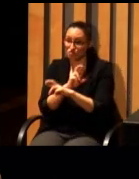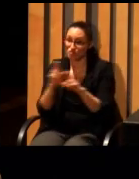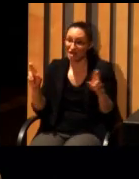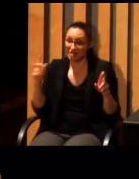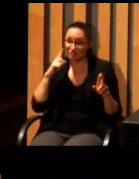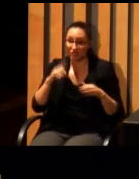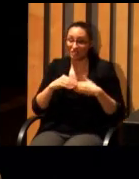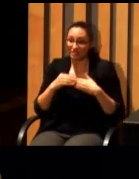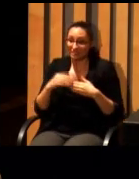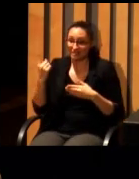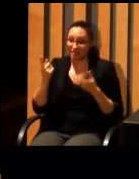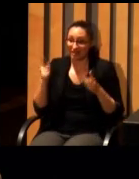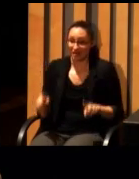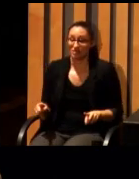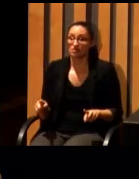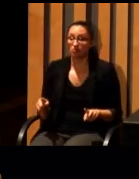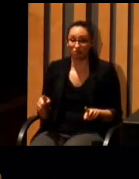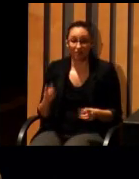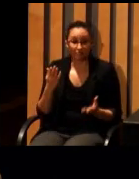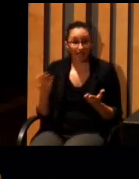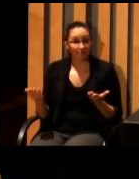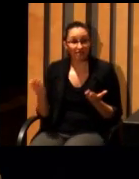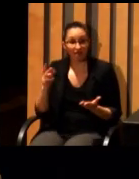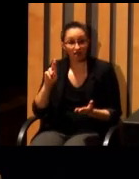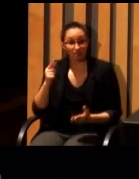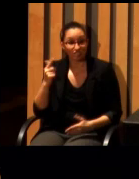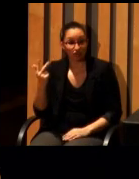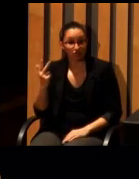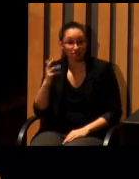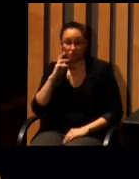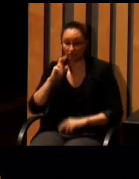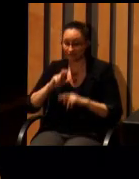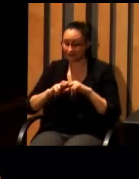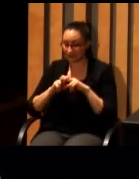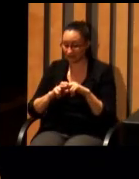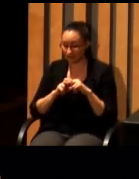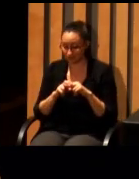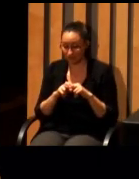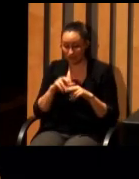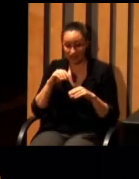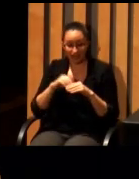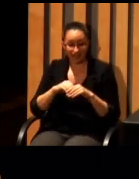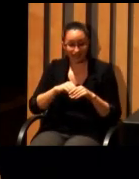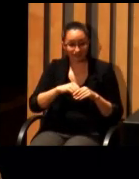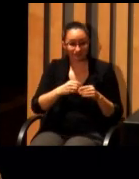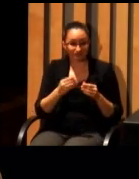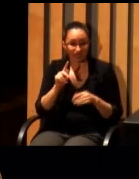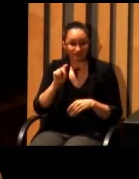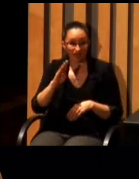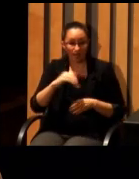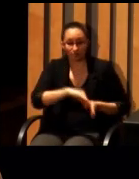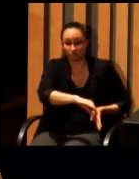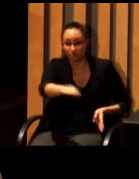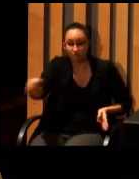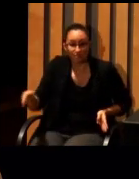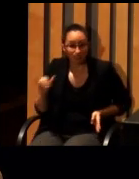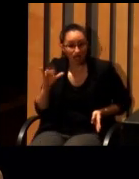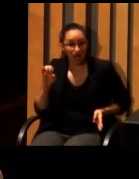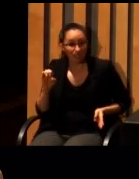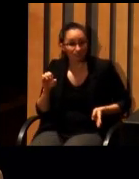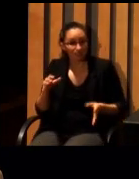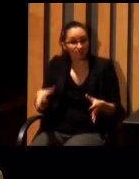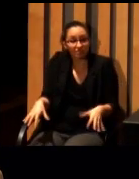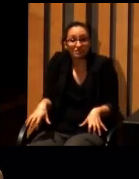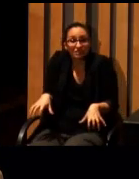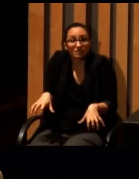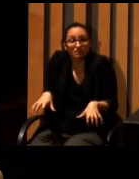have happen. And maybe it's RG3 sitting, you know, with his in a whirlpool with ice on his knee and sort of just thinking a